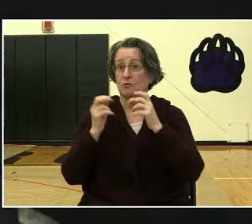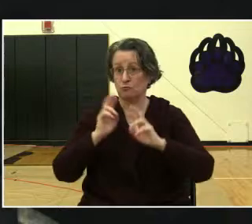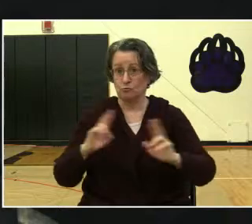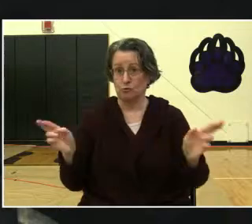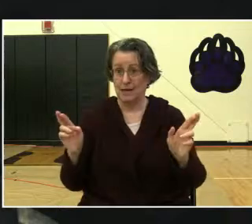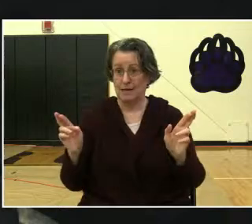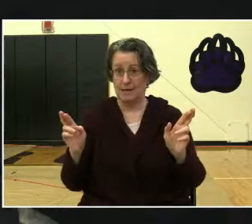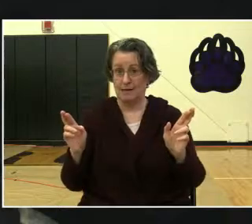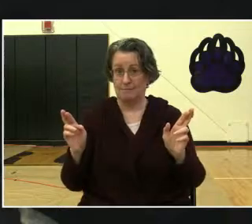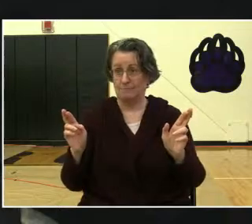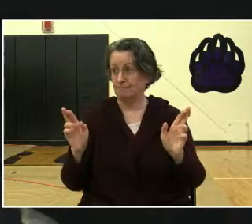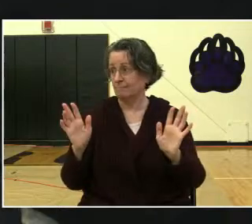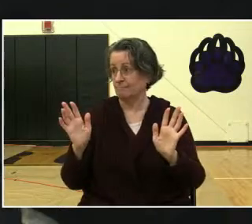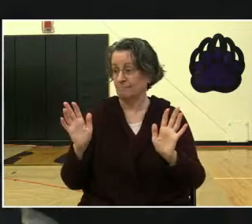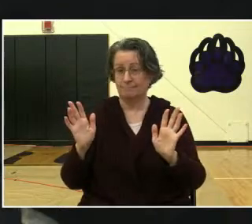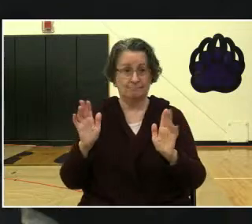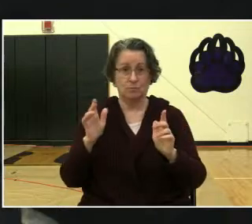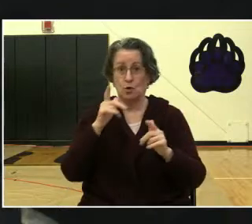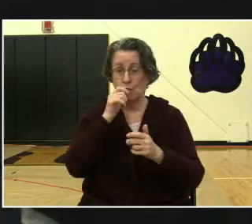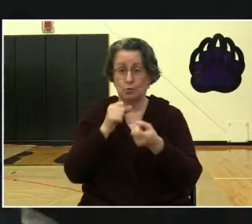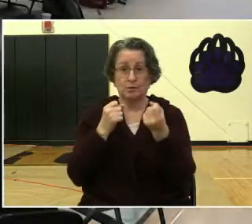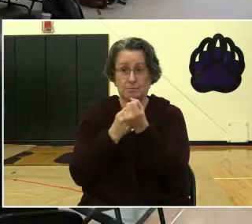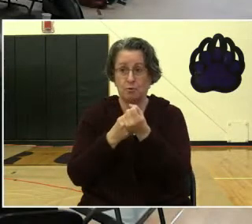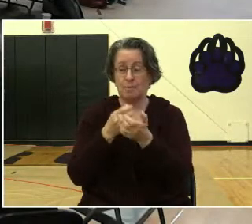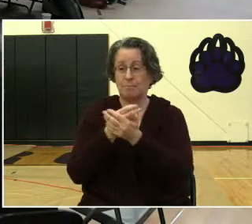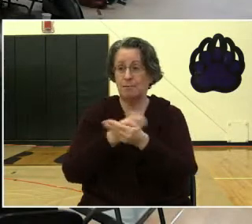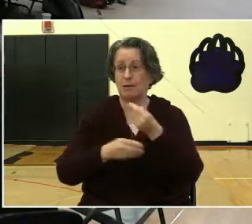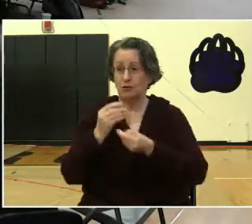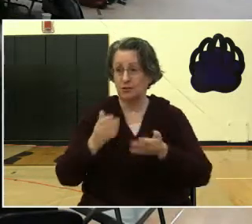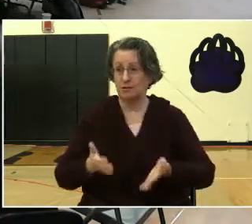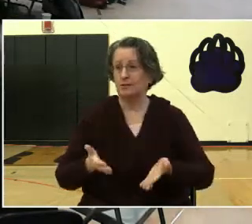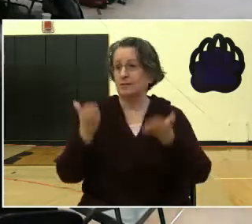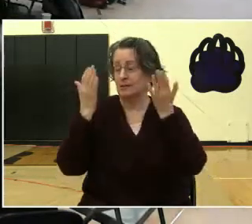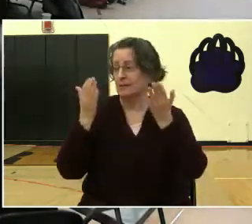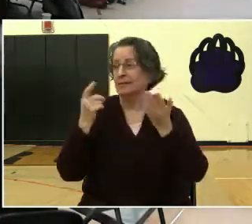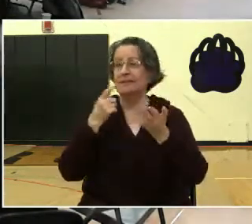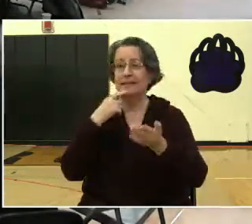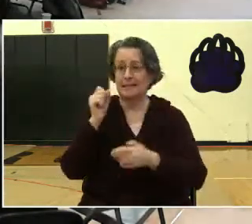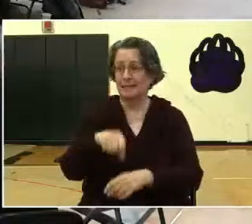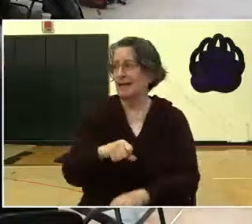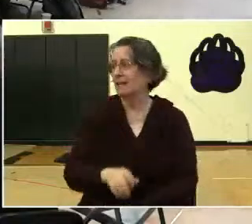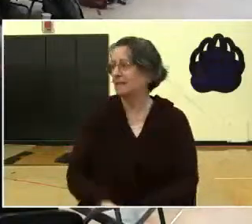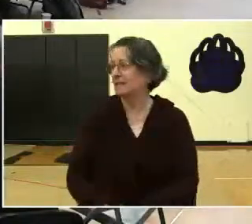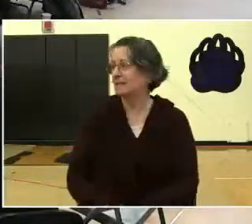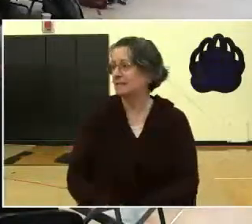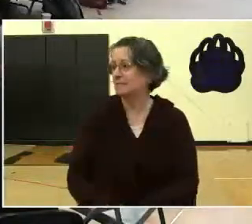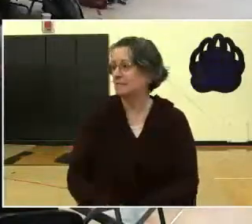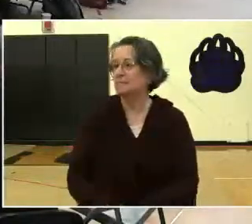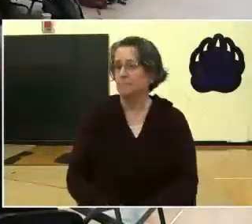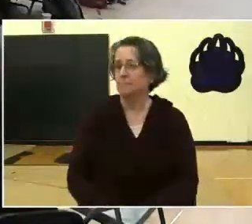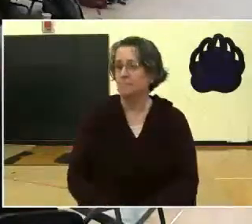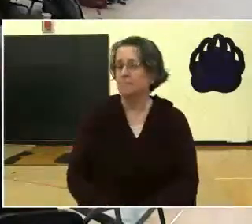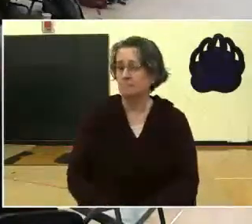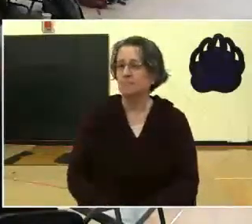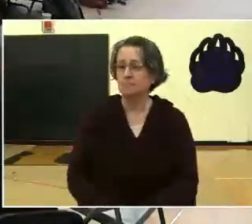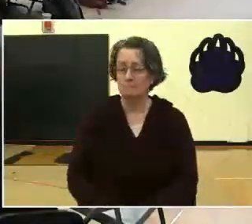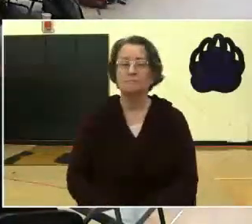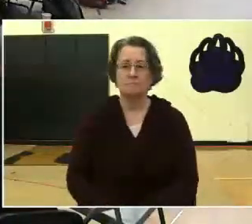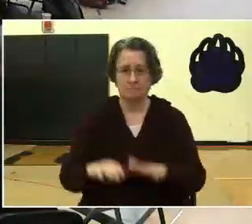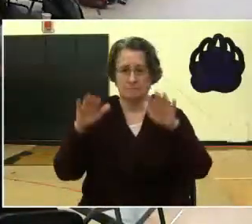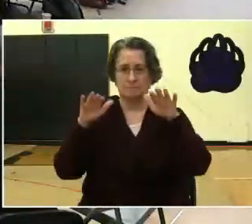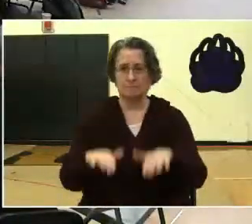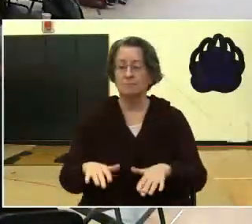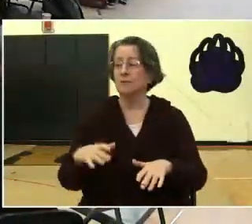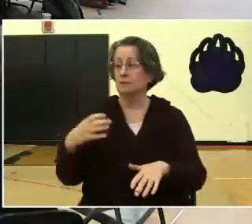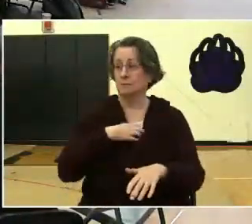that question all those in favor please rise and say I I please be seated all